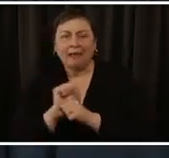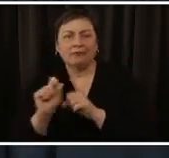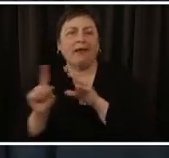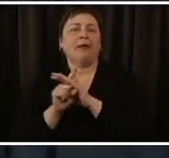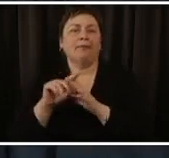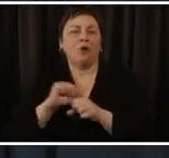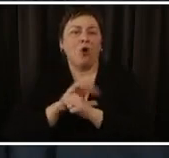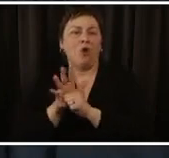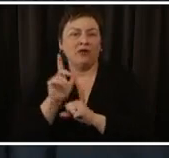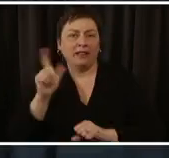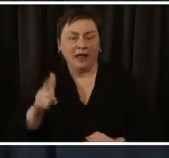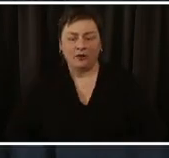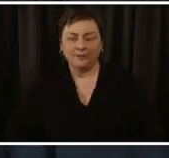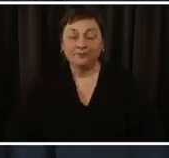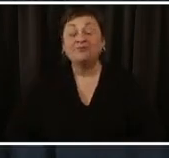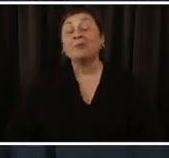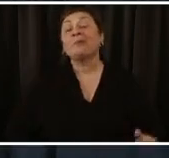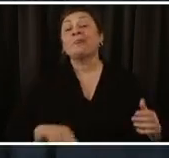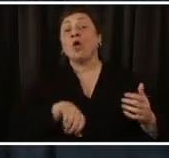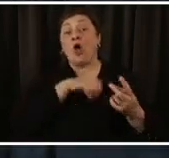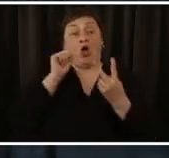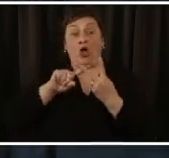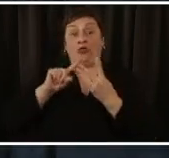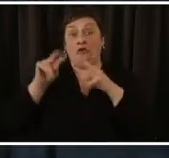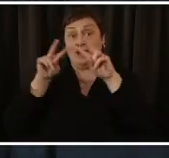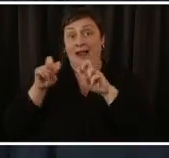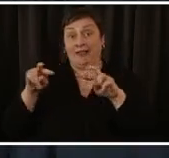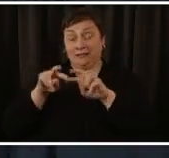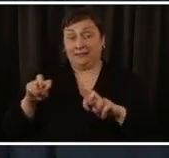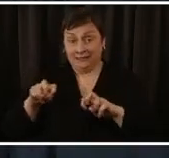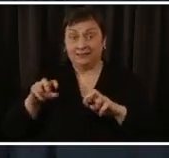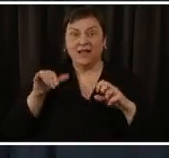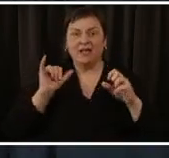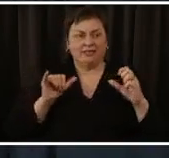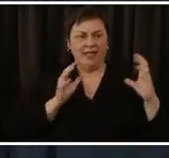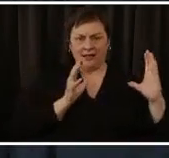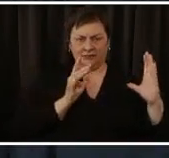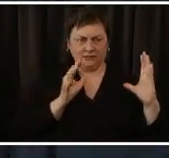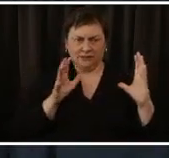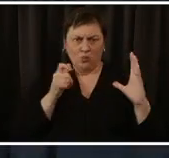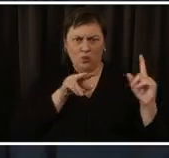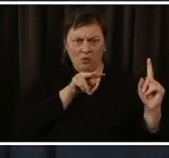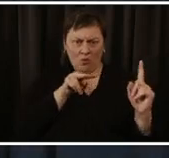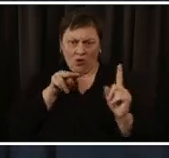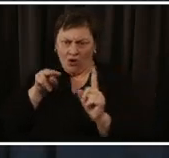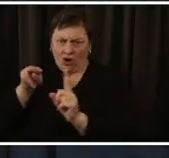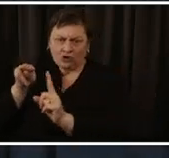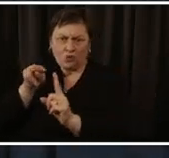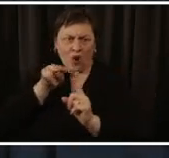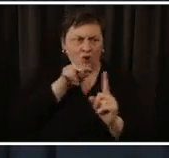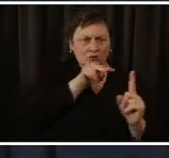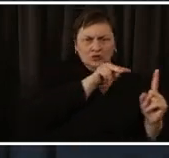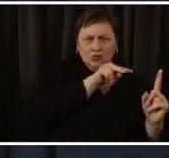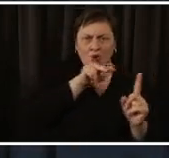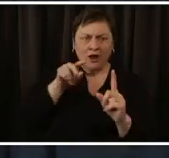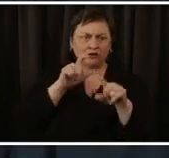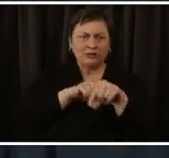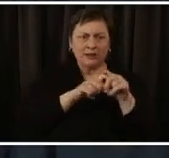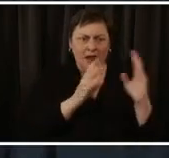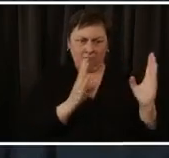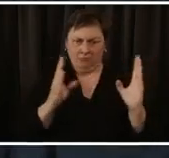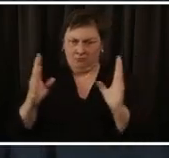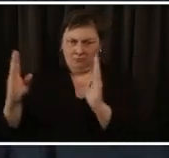call a person time analysis, and this is really where we use that moving target, and sometimes we move people between the